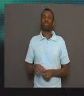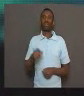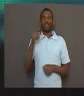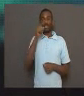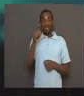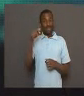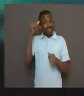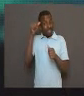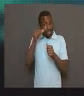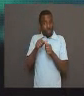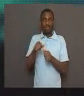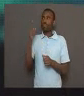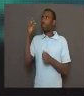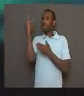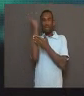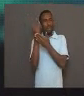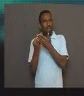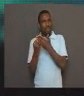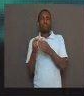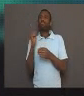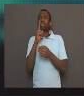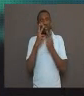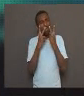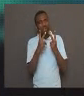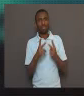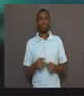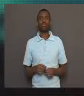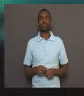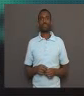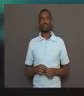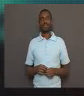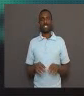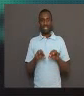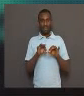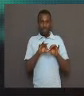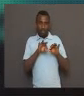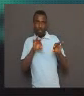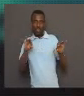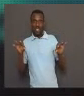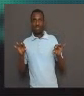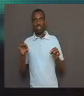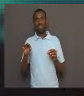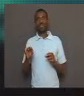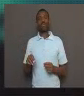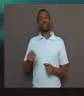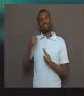diagram shows a measurement in temperature and pressure.